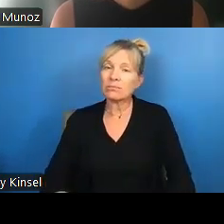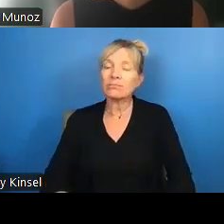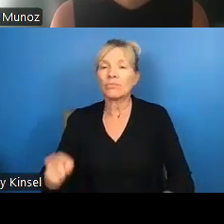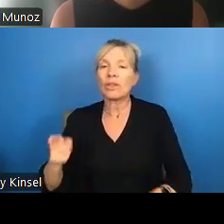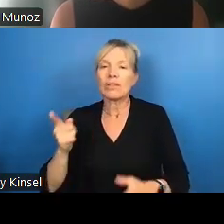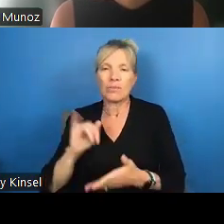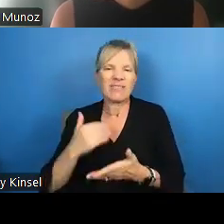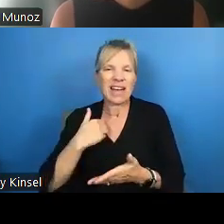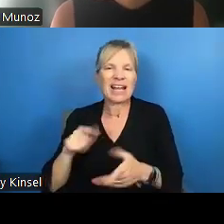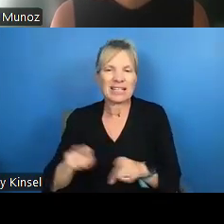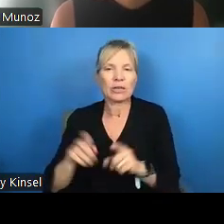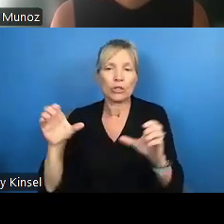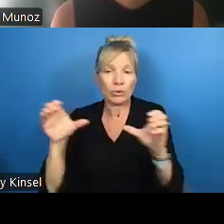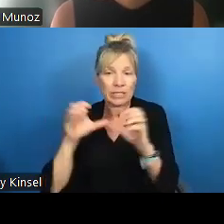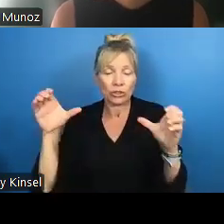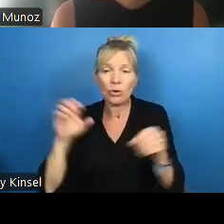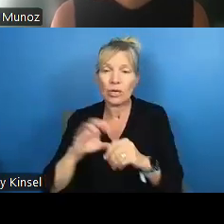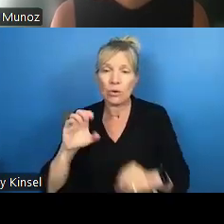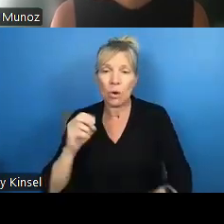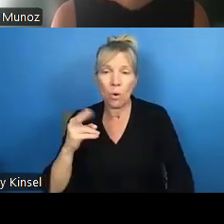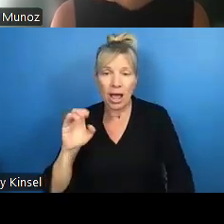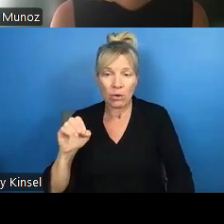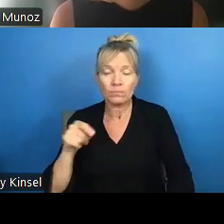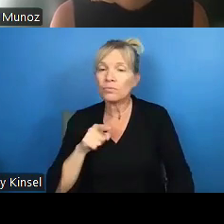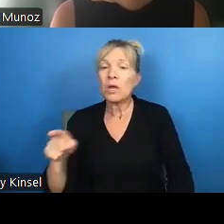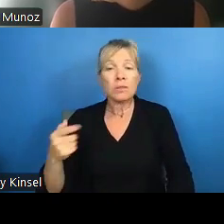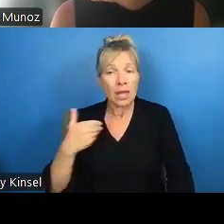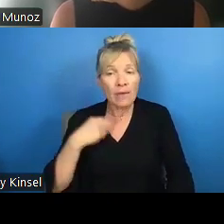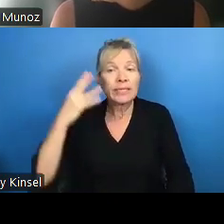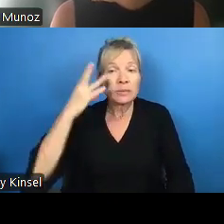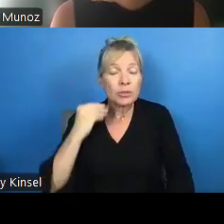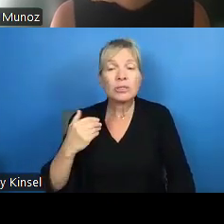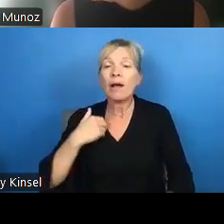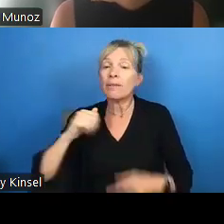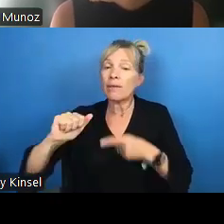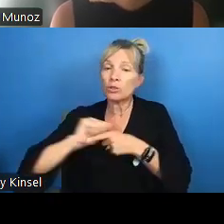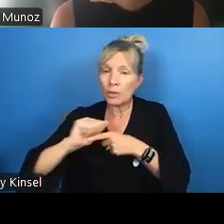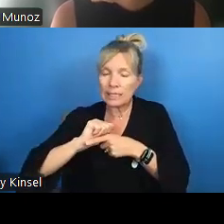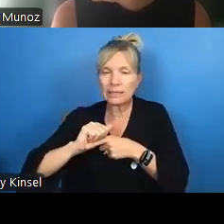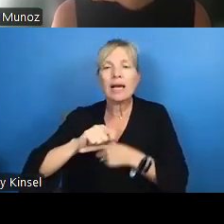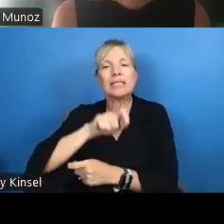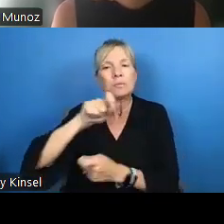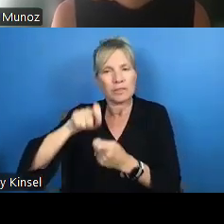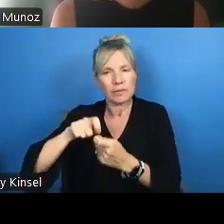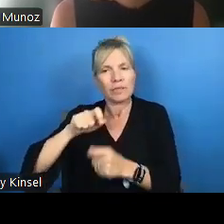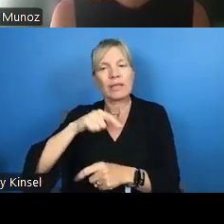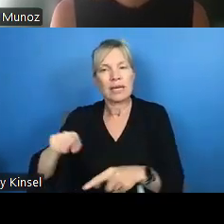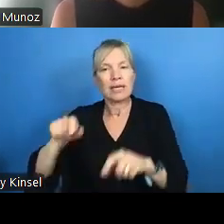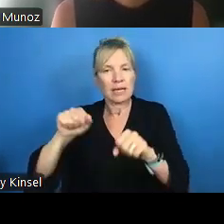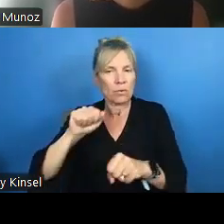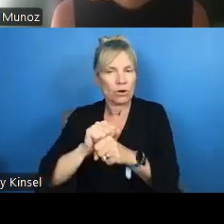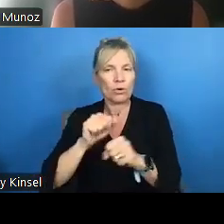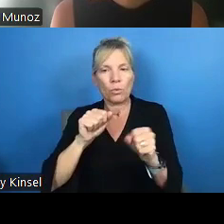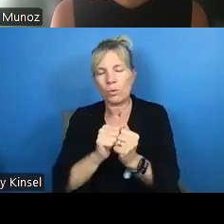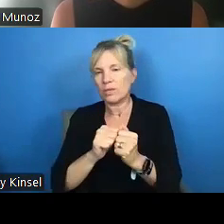in Ohio, where those are individuals who have that experience and training specifically to work with individuals on their